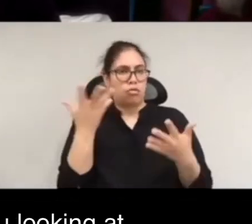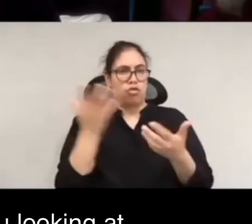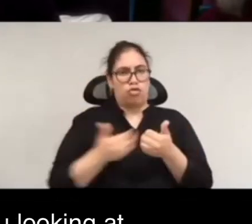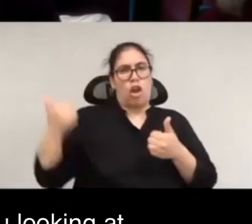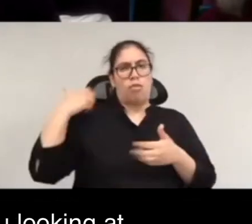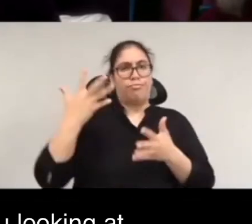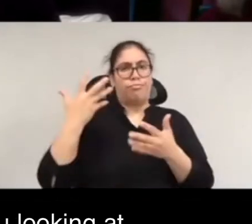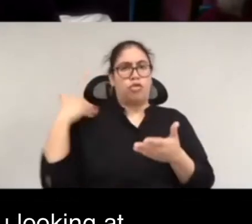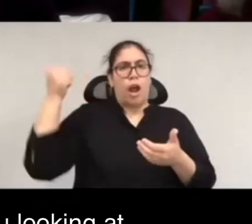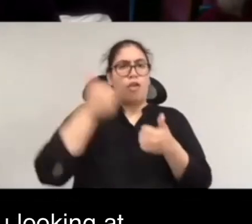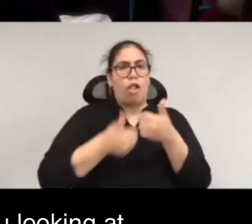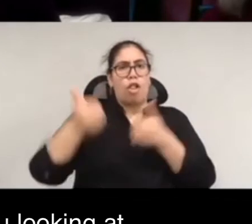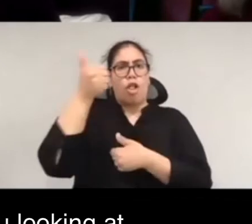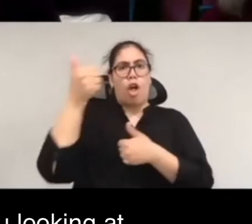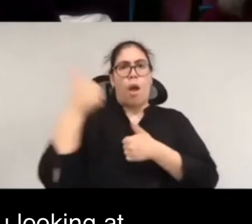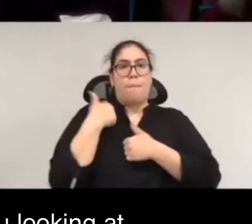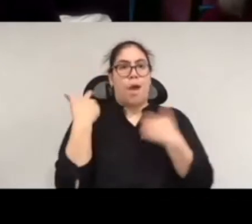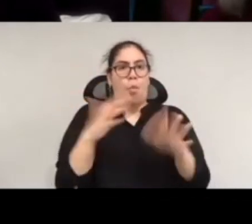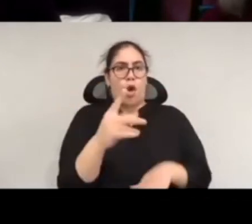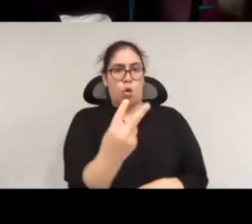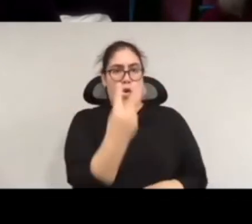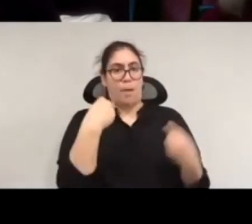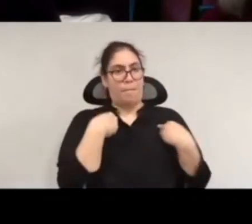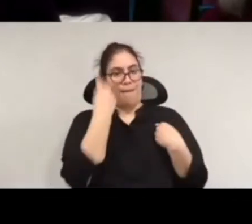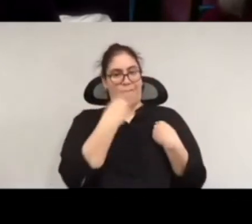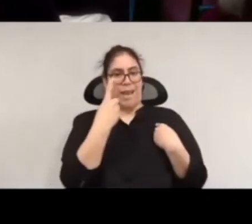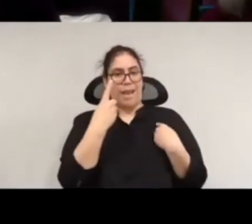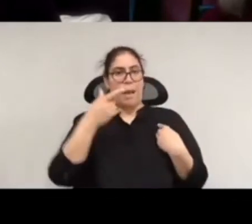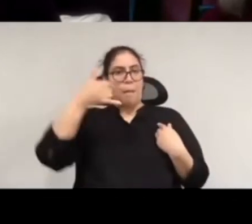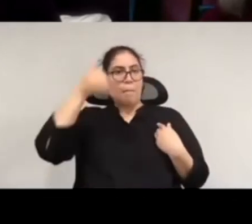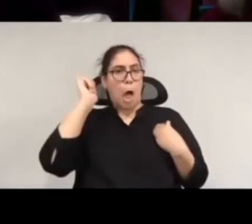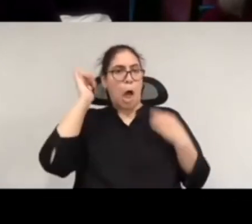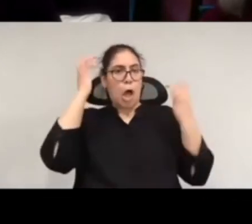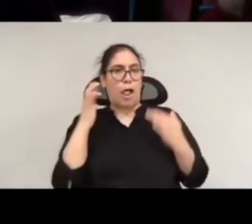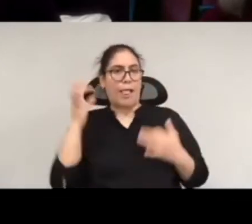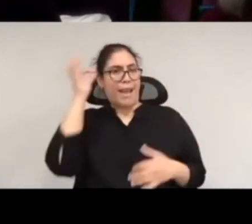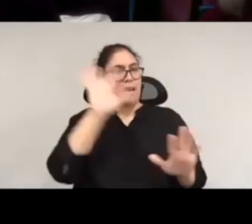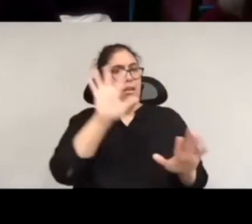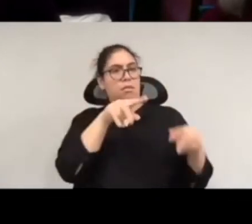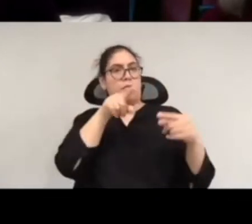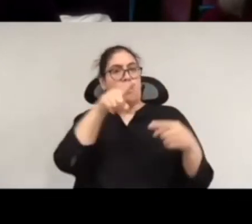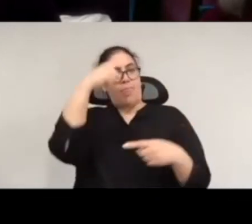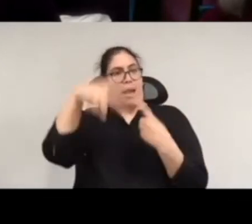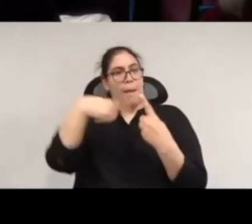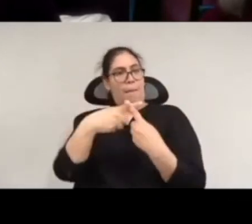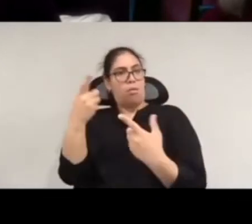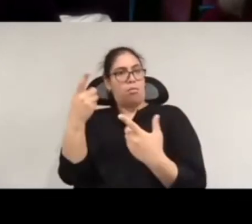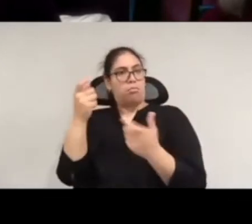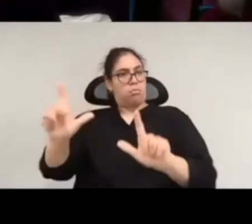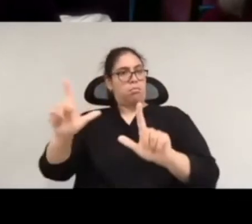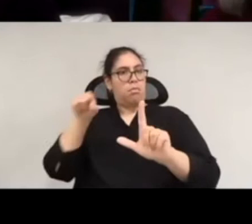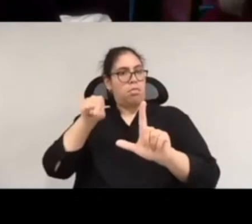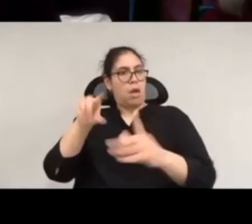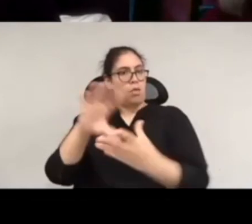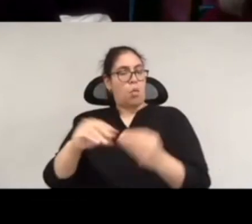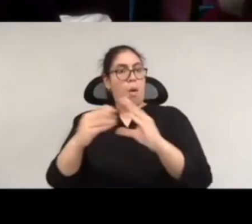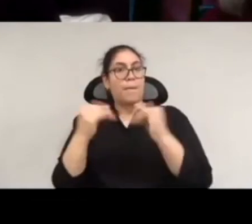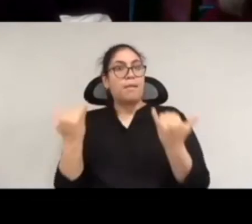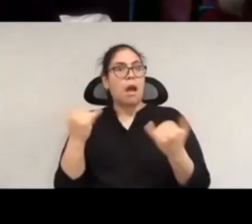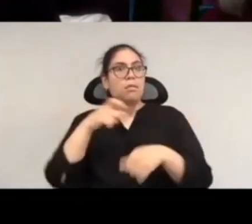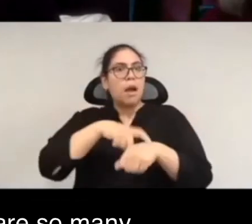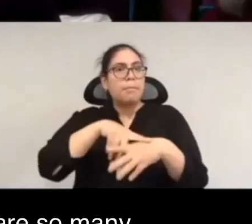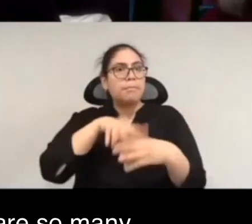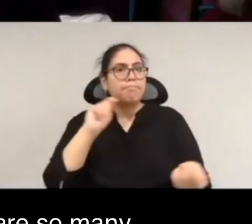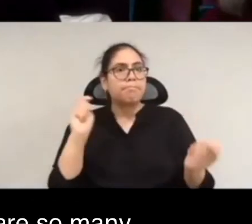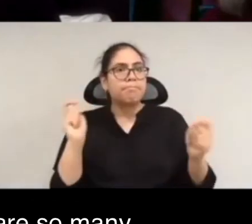don't want you looking at me with my blonde curly hair. I want you thinking about that man. Well, times have changed. And so much, because of social